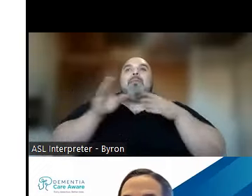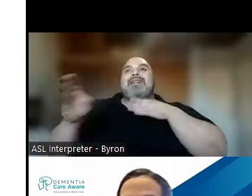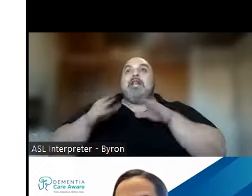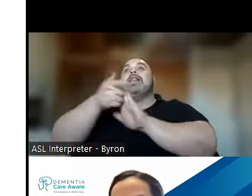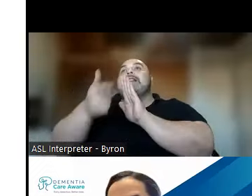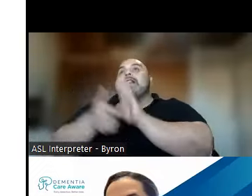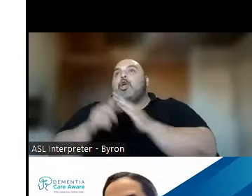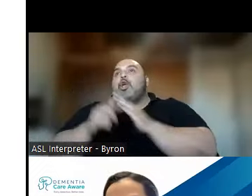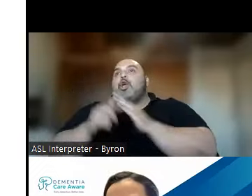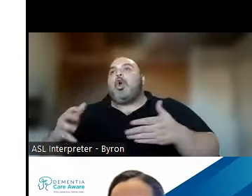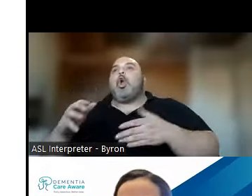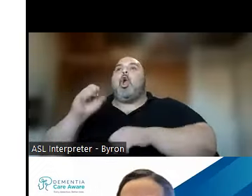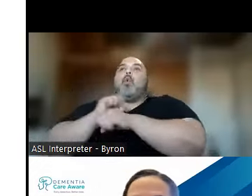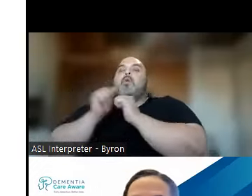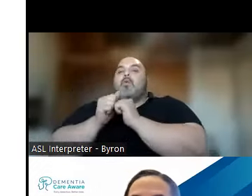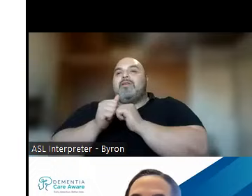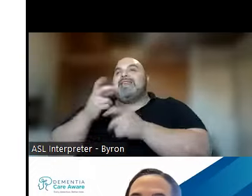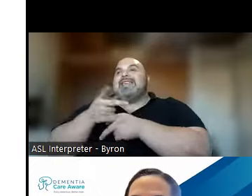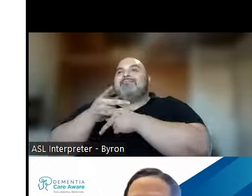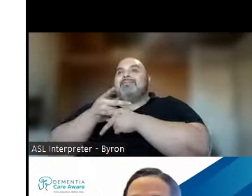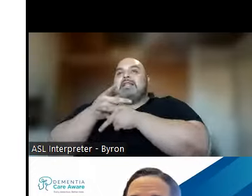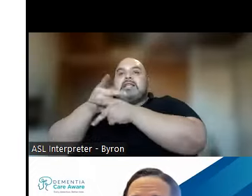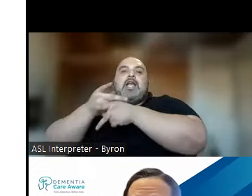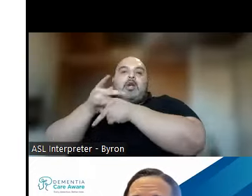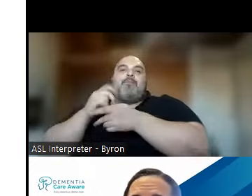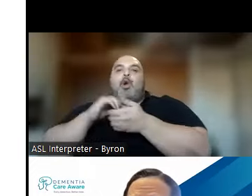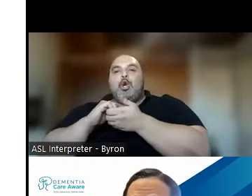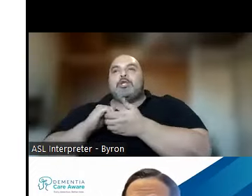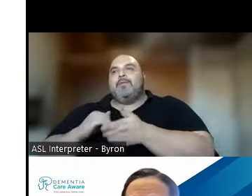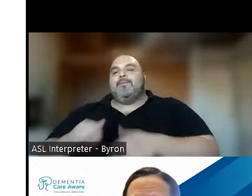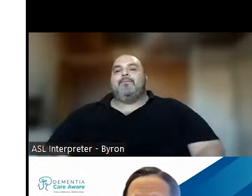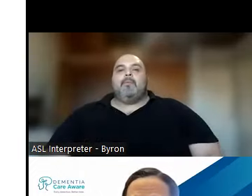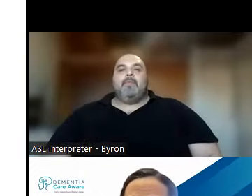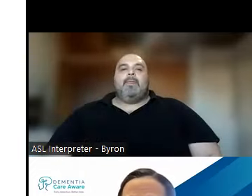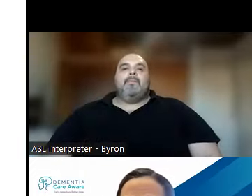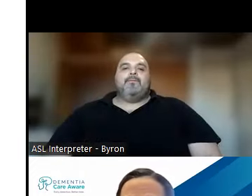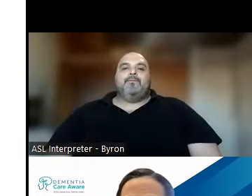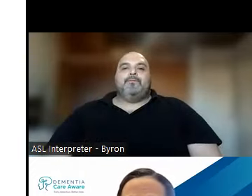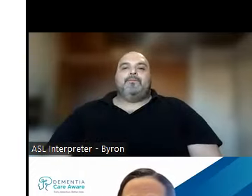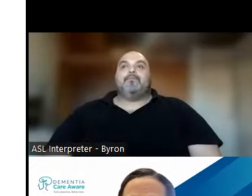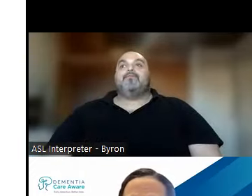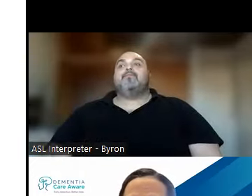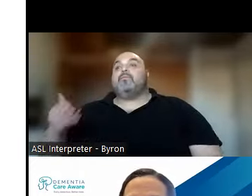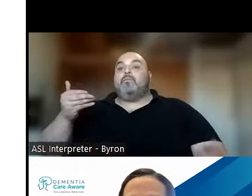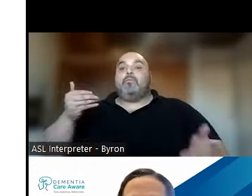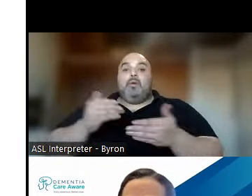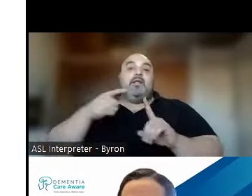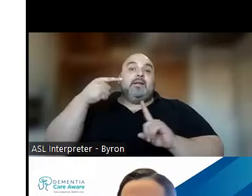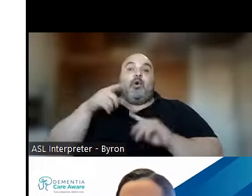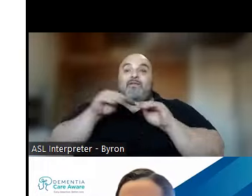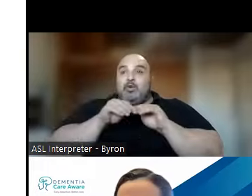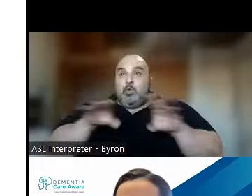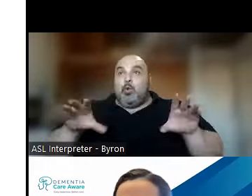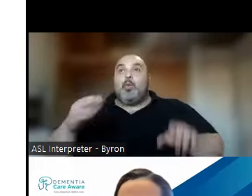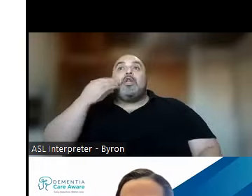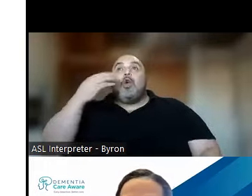with care partners and caregivers. And we're almost at the point of releasing, we know everybody's